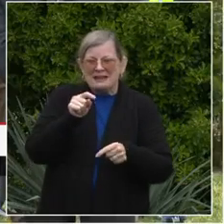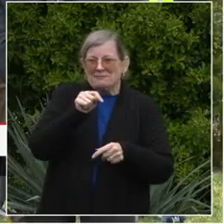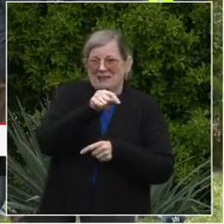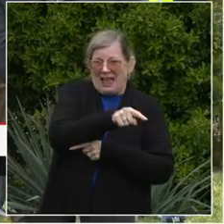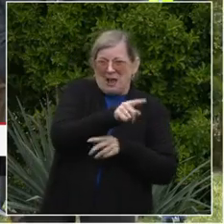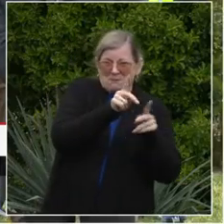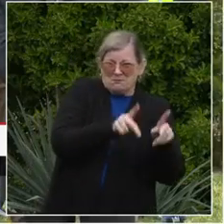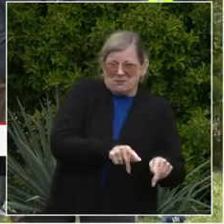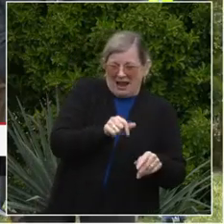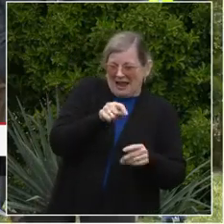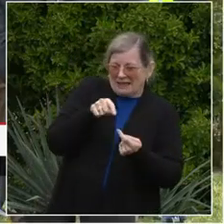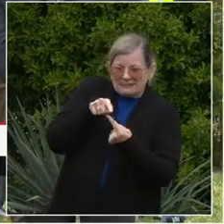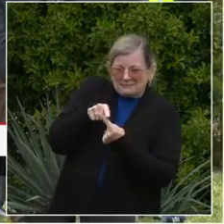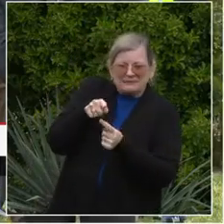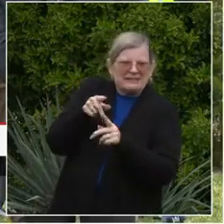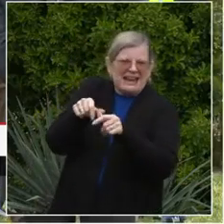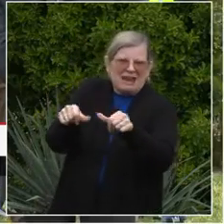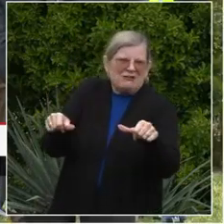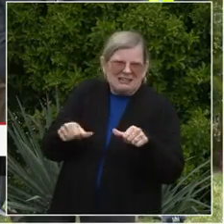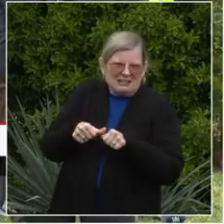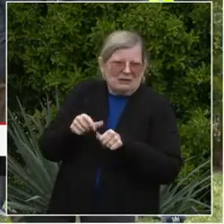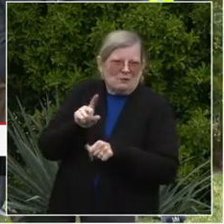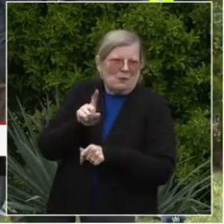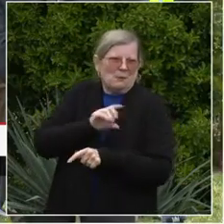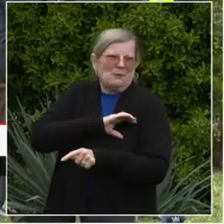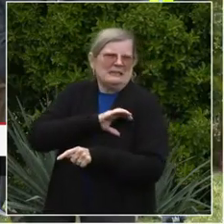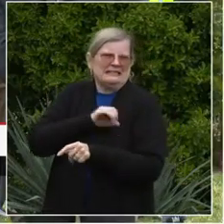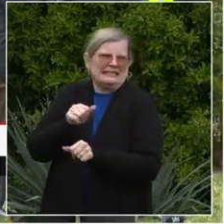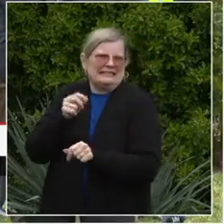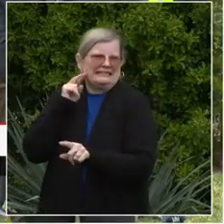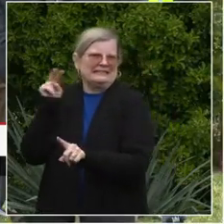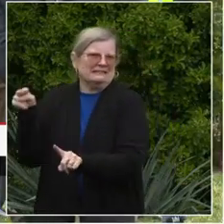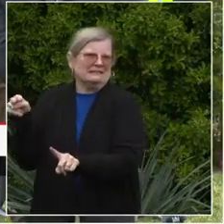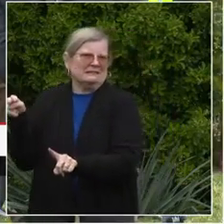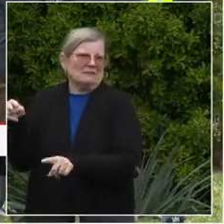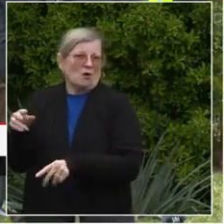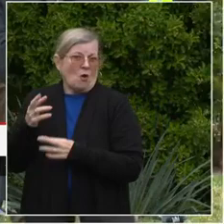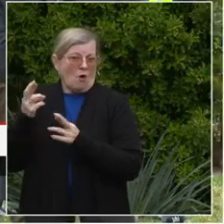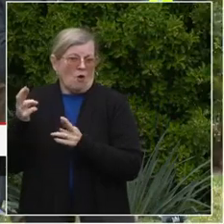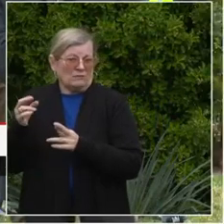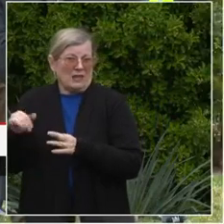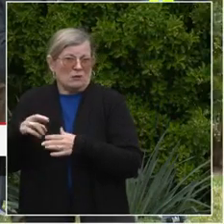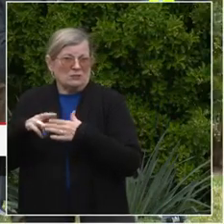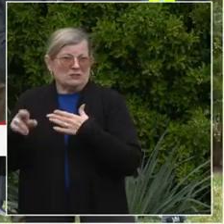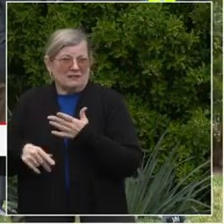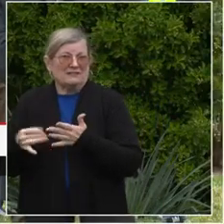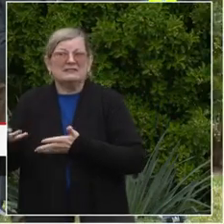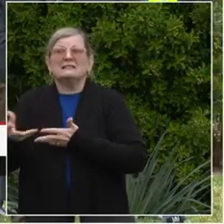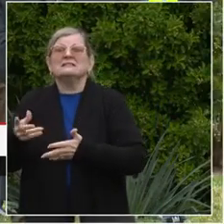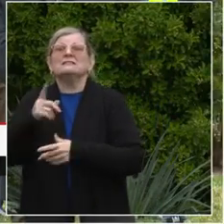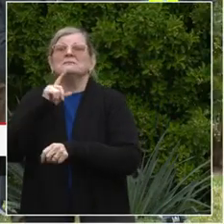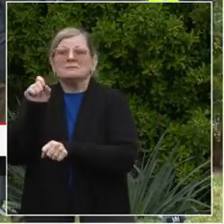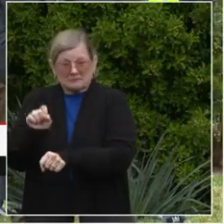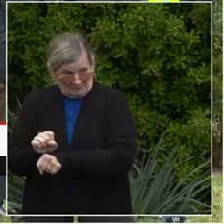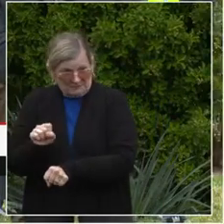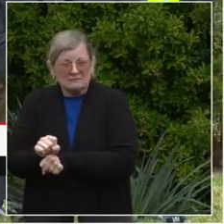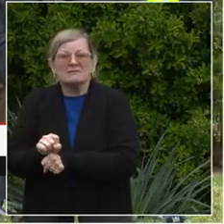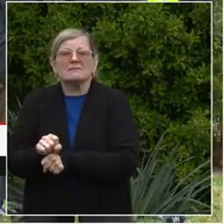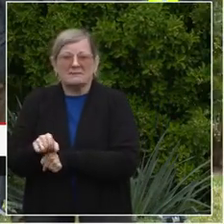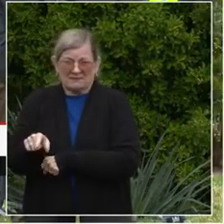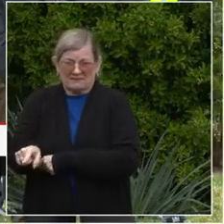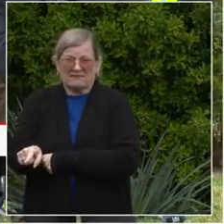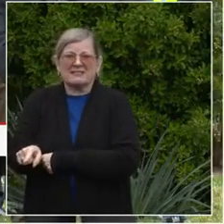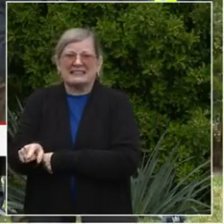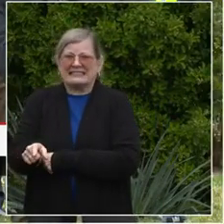stations, and hopefully as a result of that interaction, if it's intended to be something nefarious, that person will be thrown